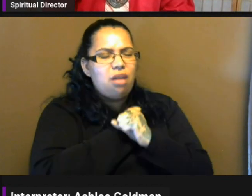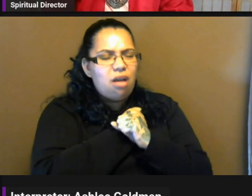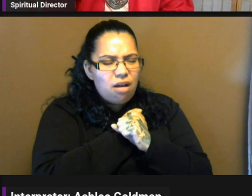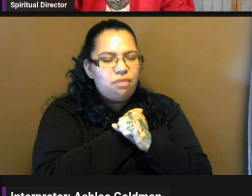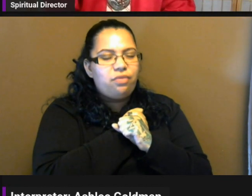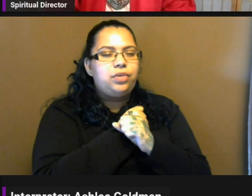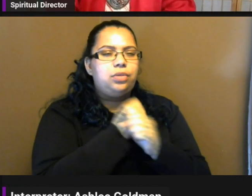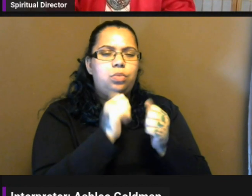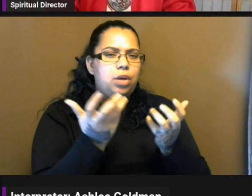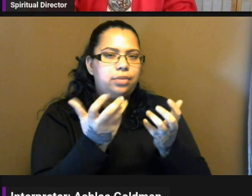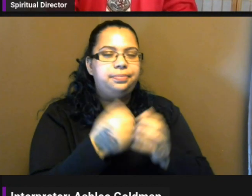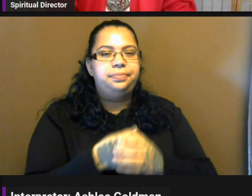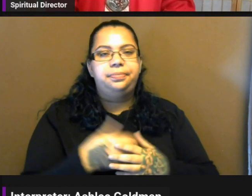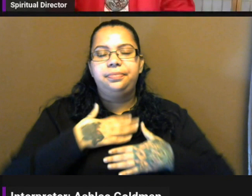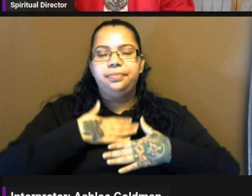Breathe.